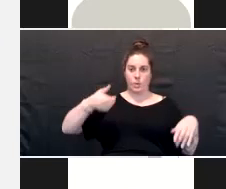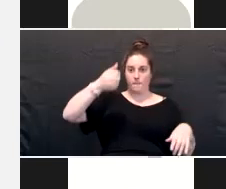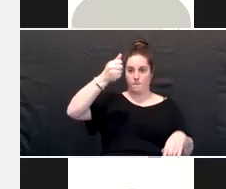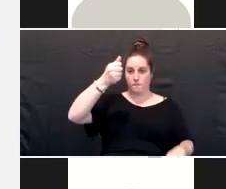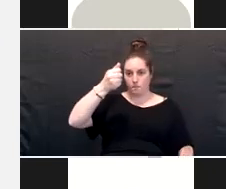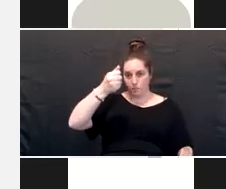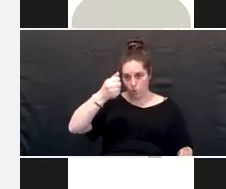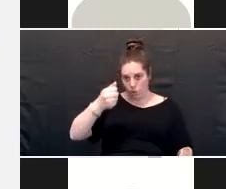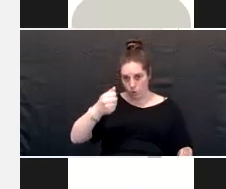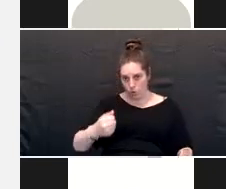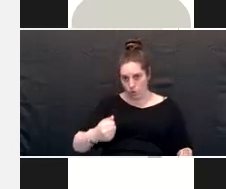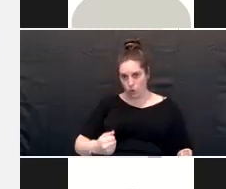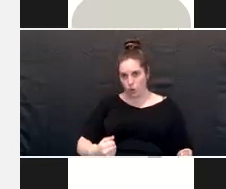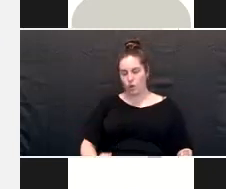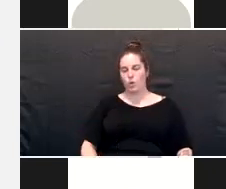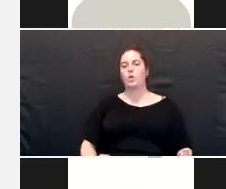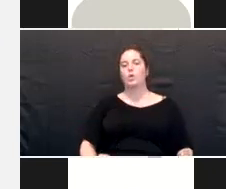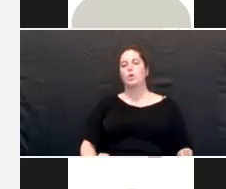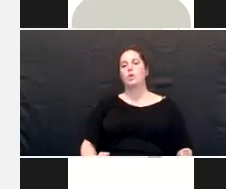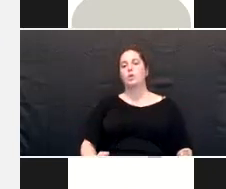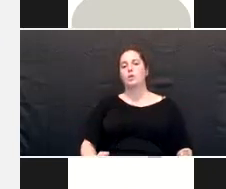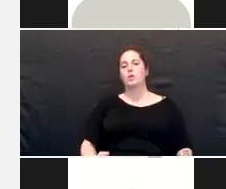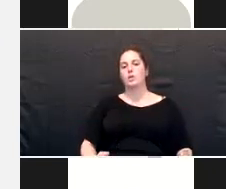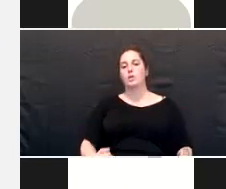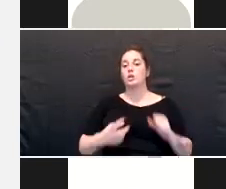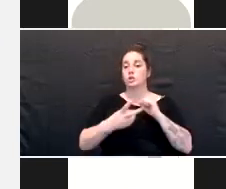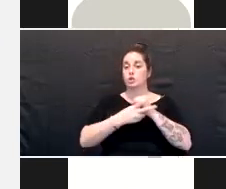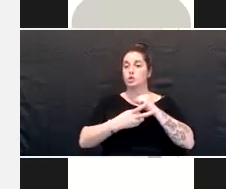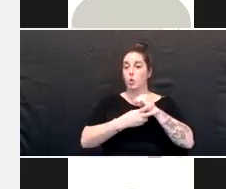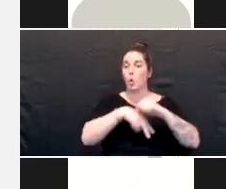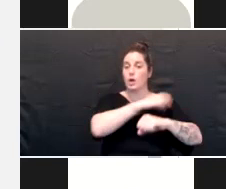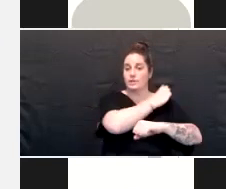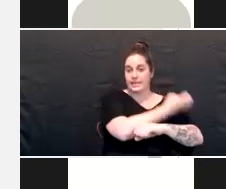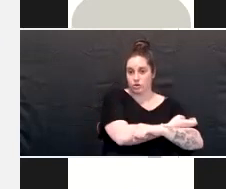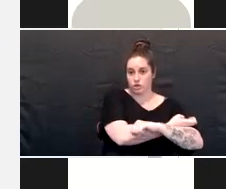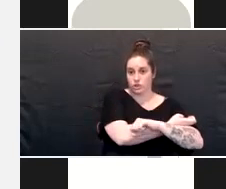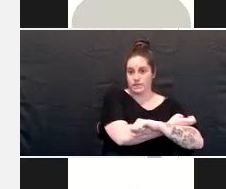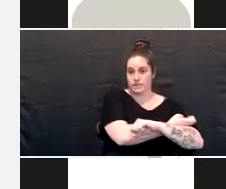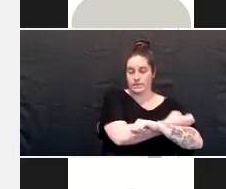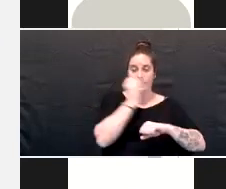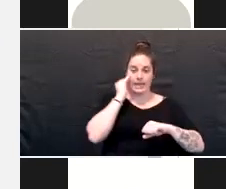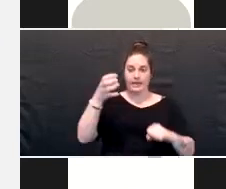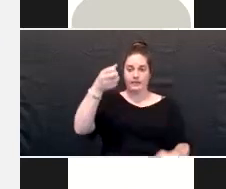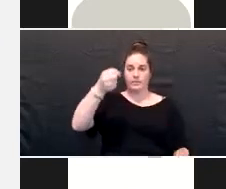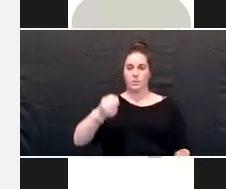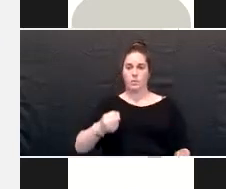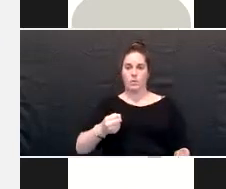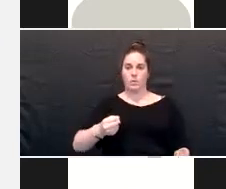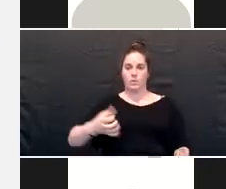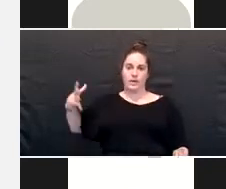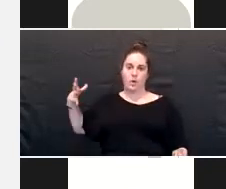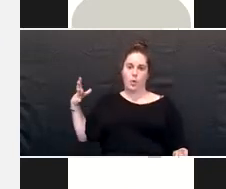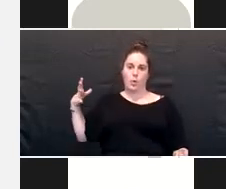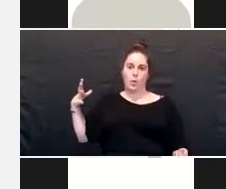a certain height, h, stores up energy, mgh. Let the chain go, the